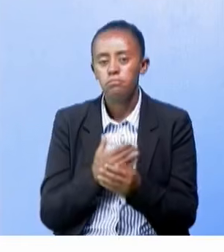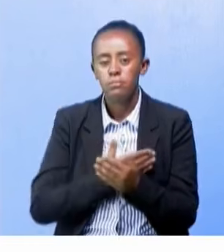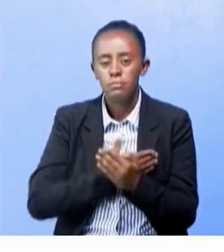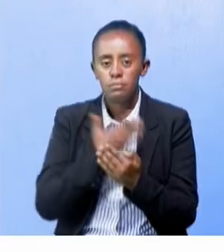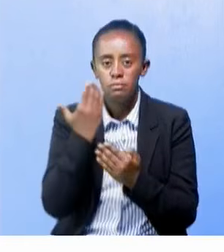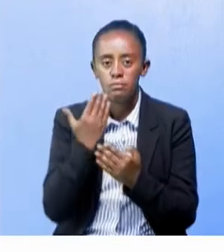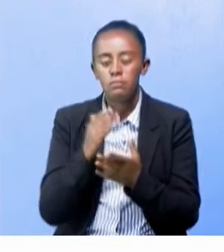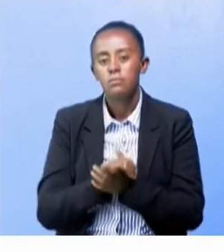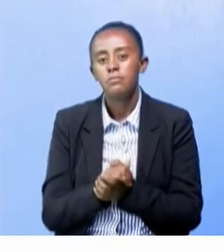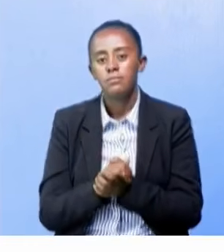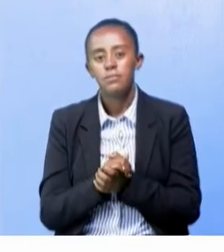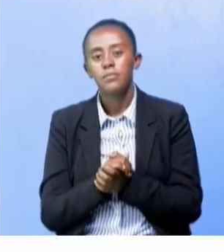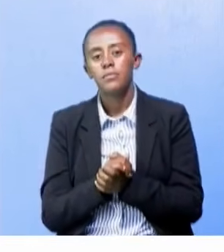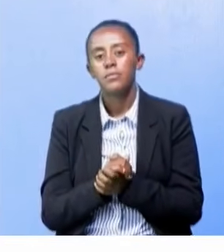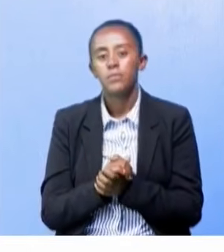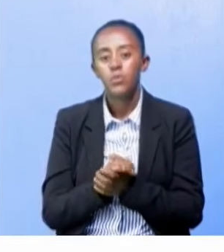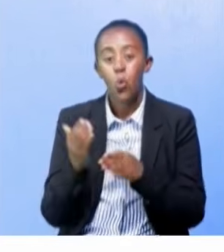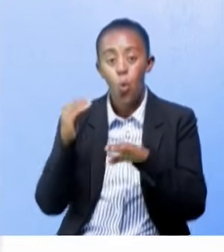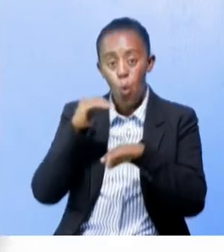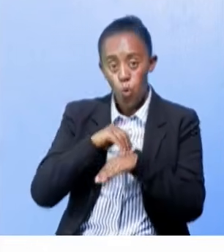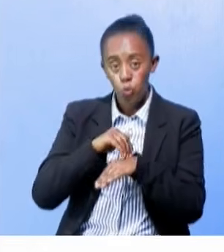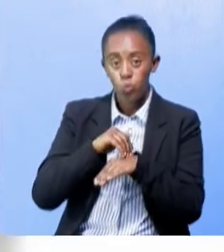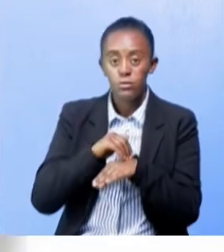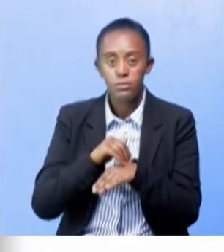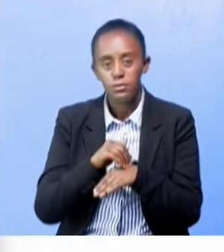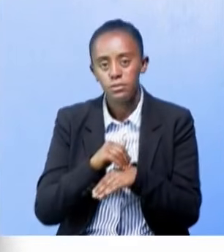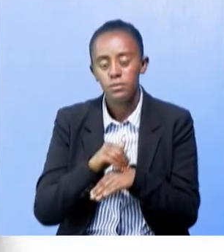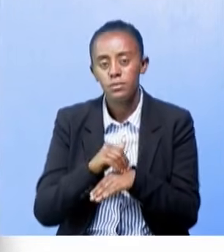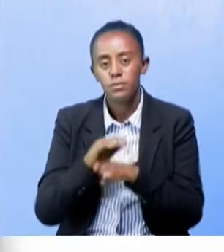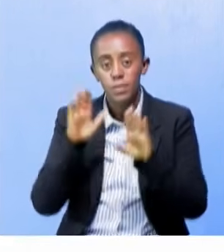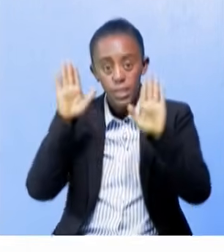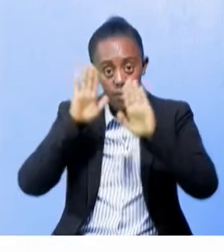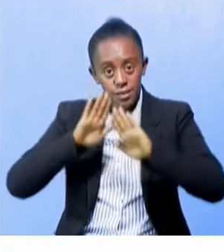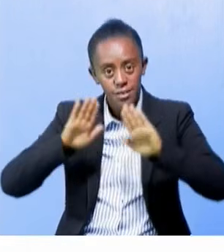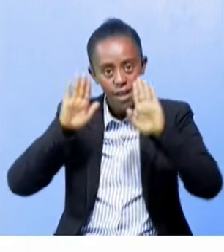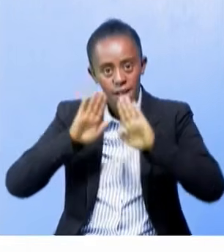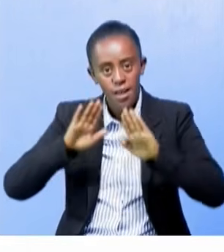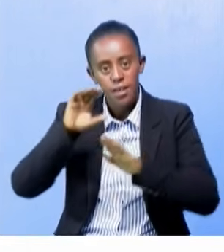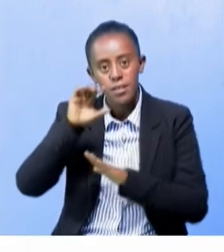early on Sunday